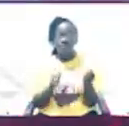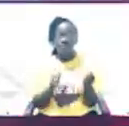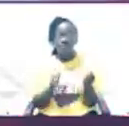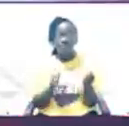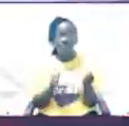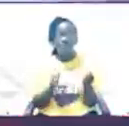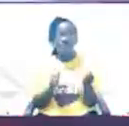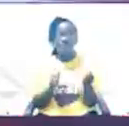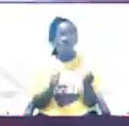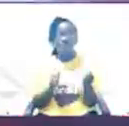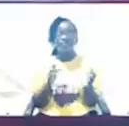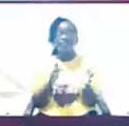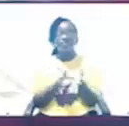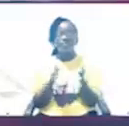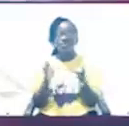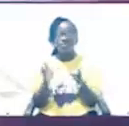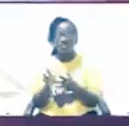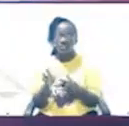I believe.